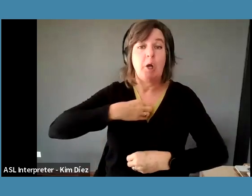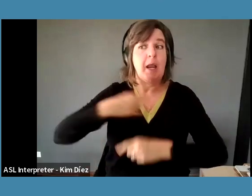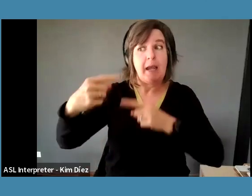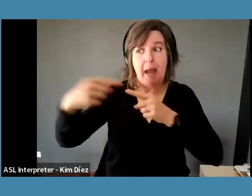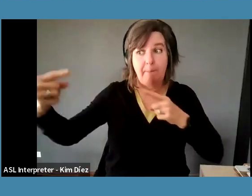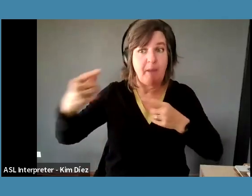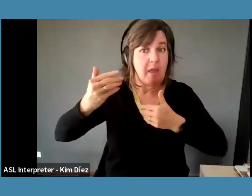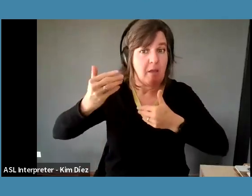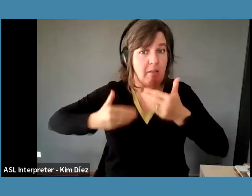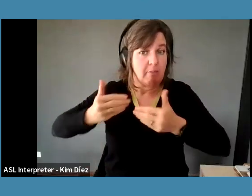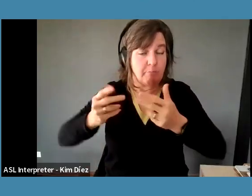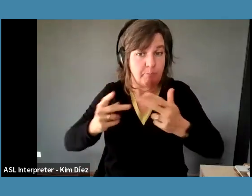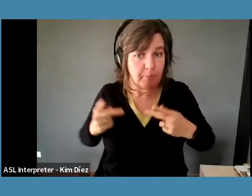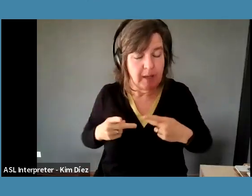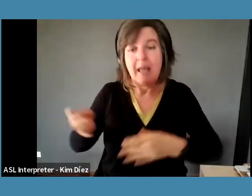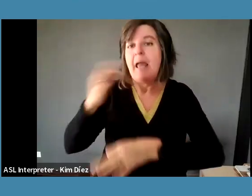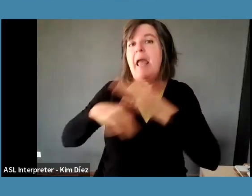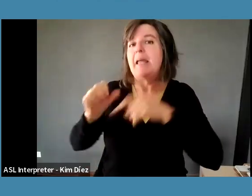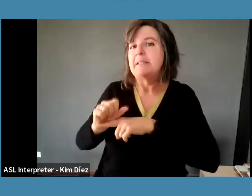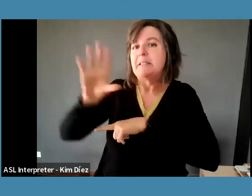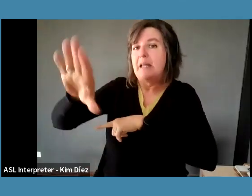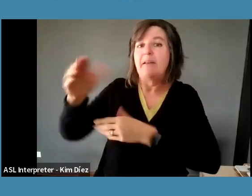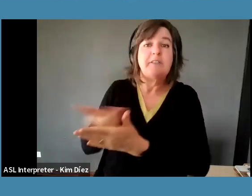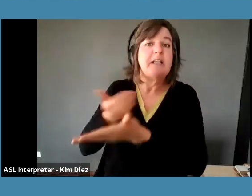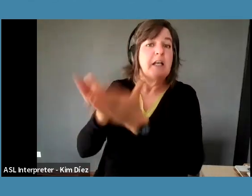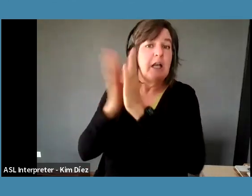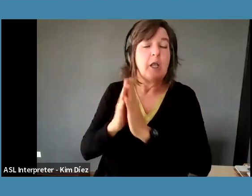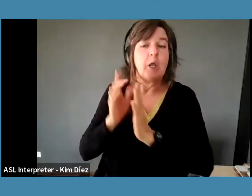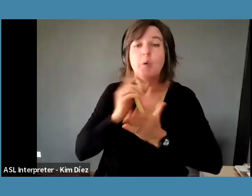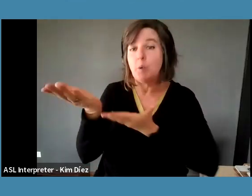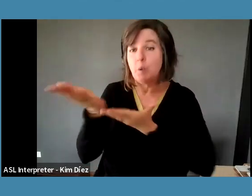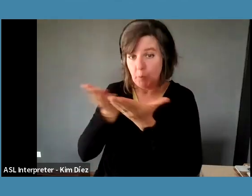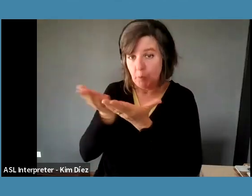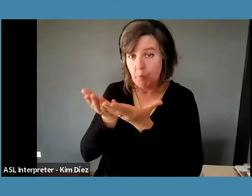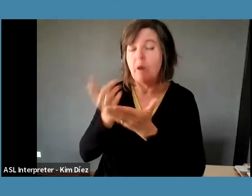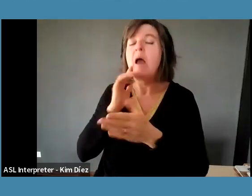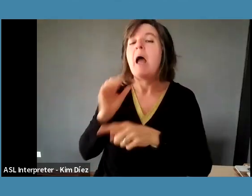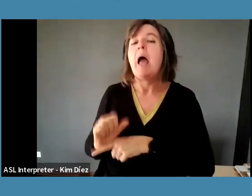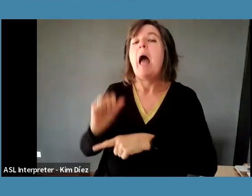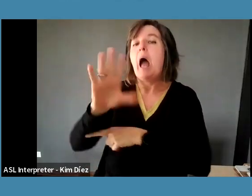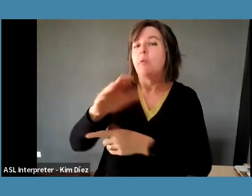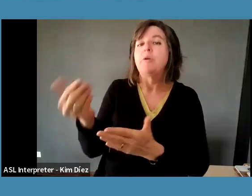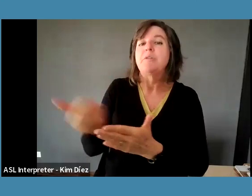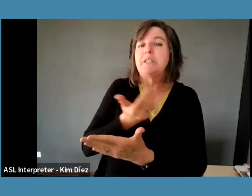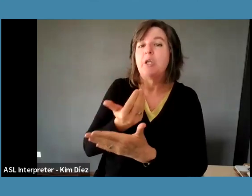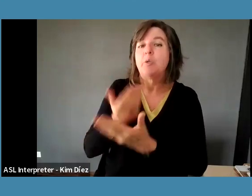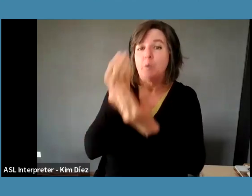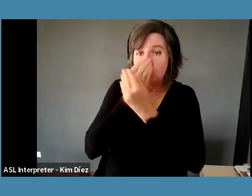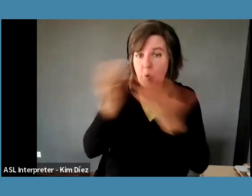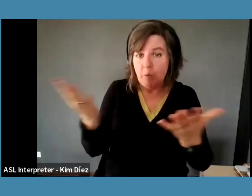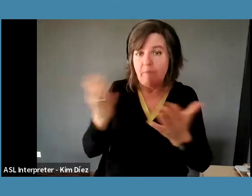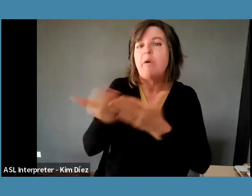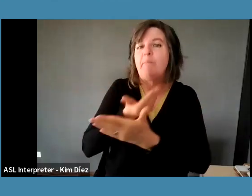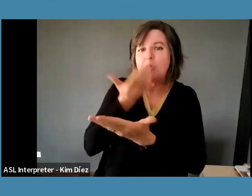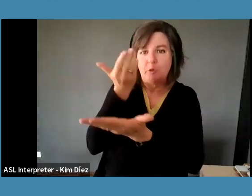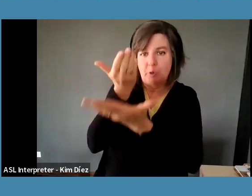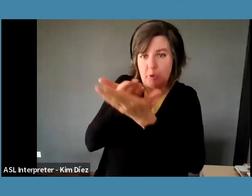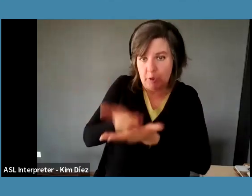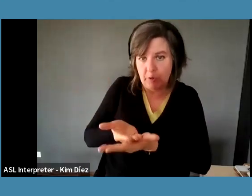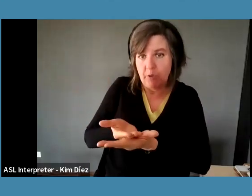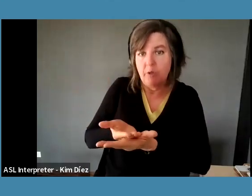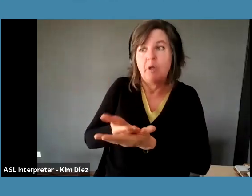of submitting a new request for services, I will send my new information, my new evidence to